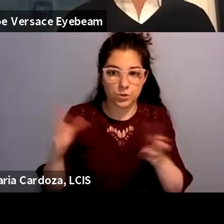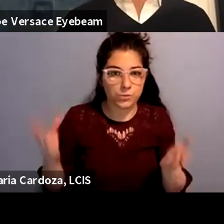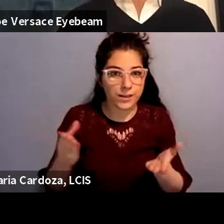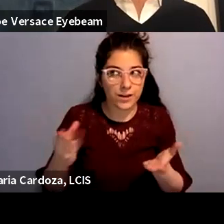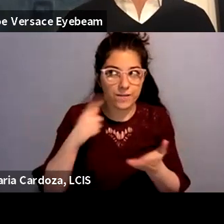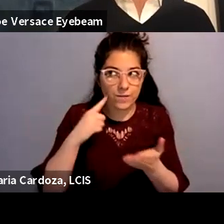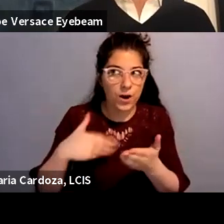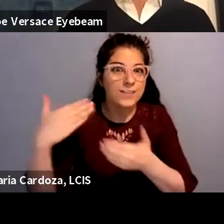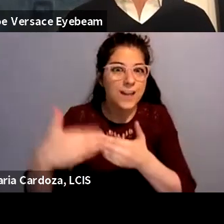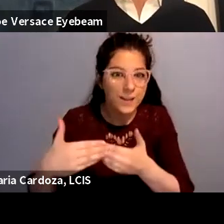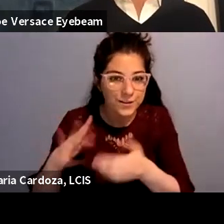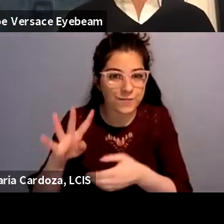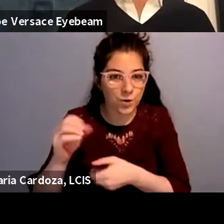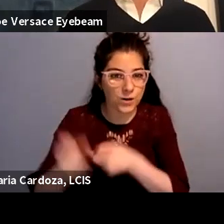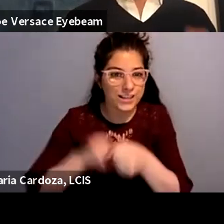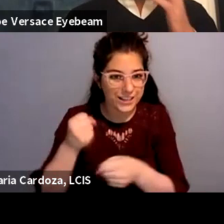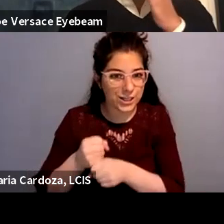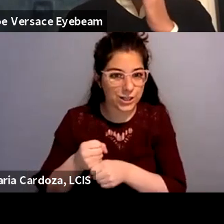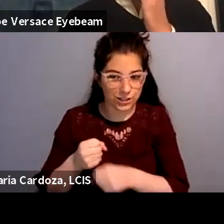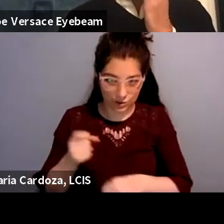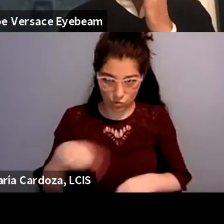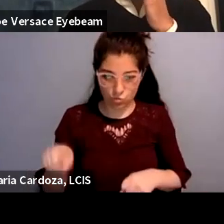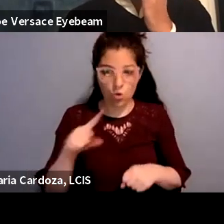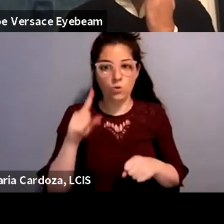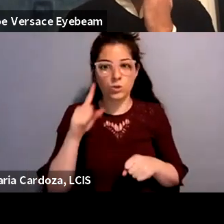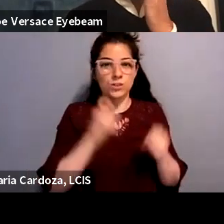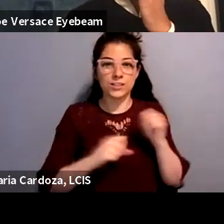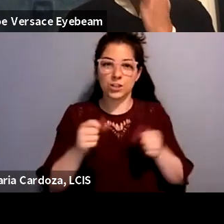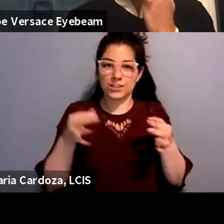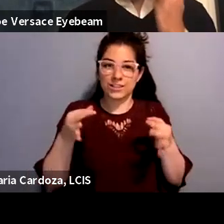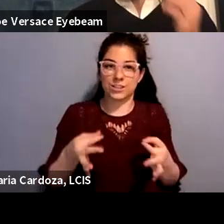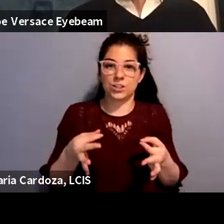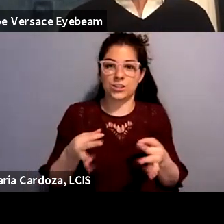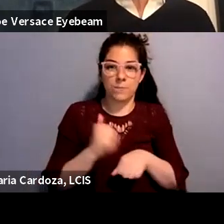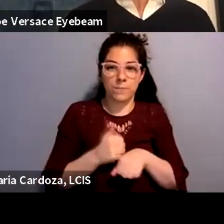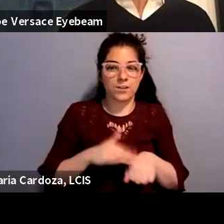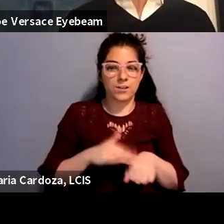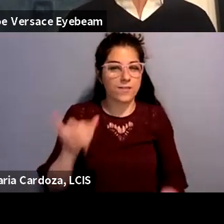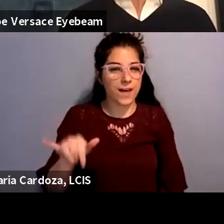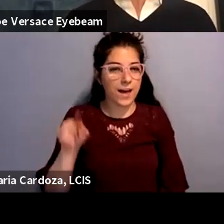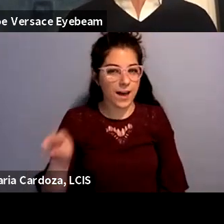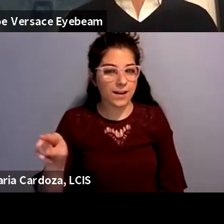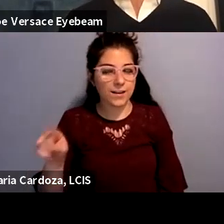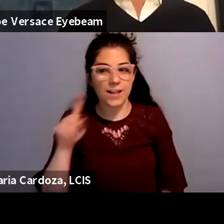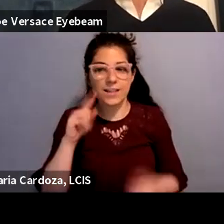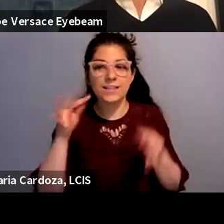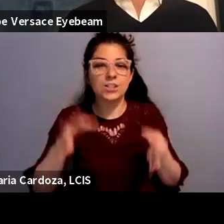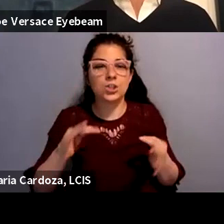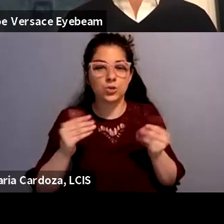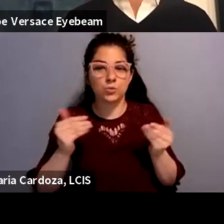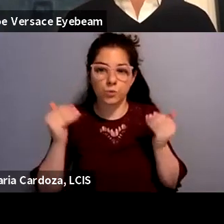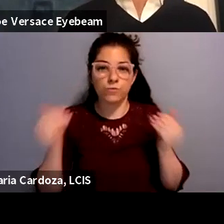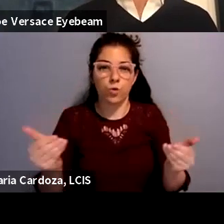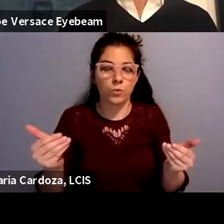years, right? And then those strategic decisions are predicated on that. And I think this decision to move forward with a